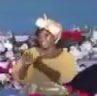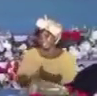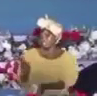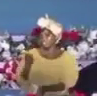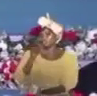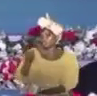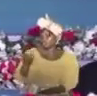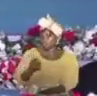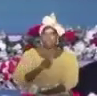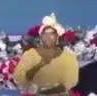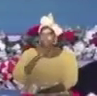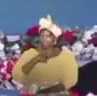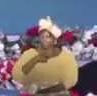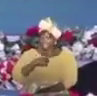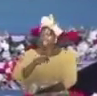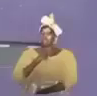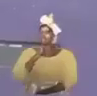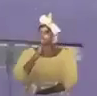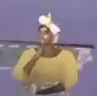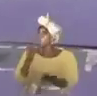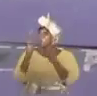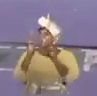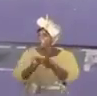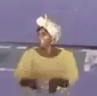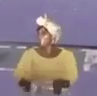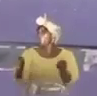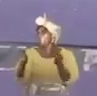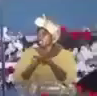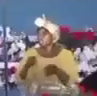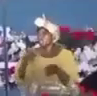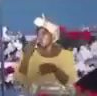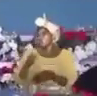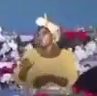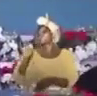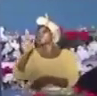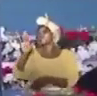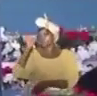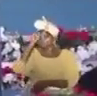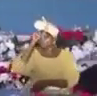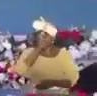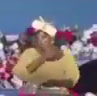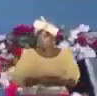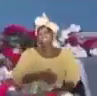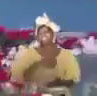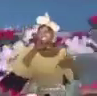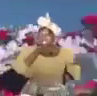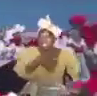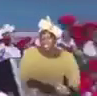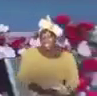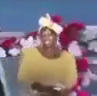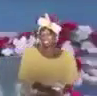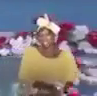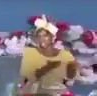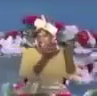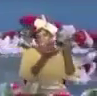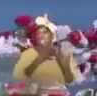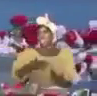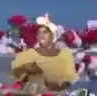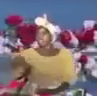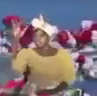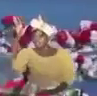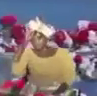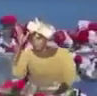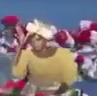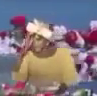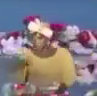called your son. Take me as one of your slaves. As soon as he got up and began to move, the father also left